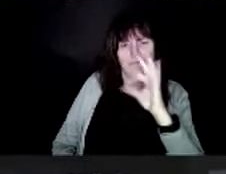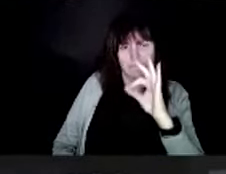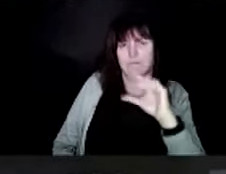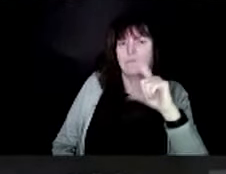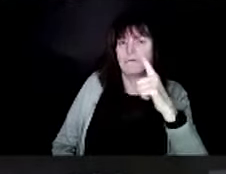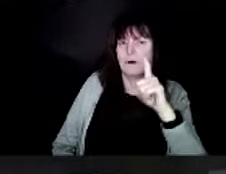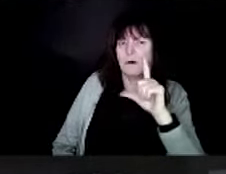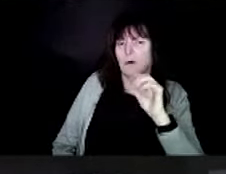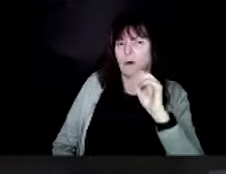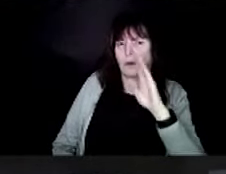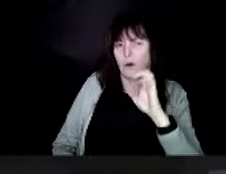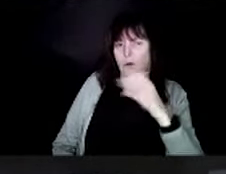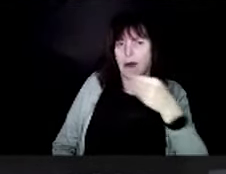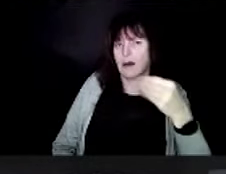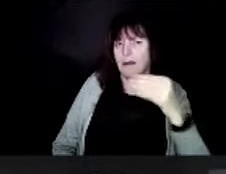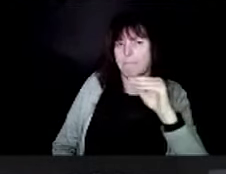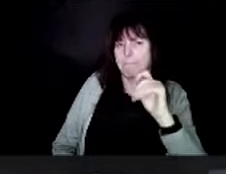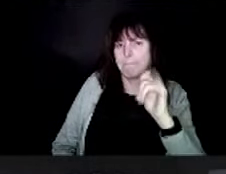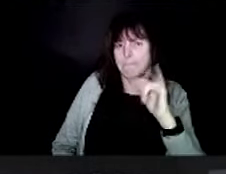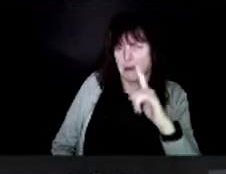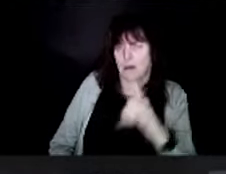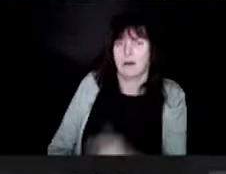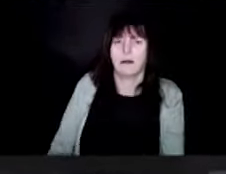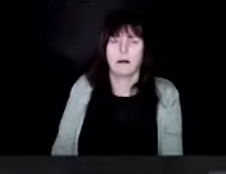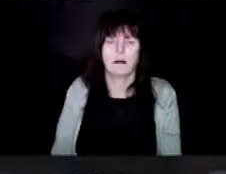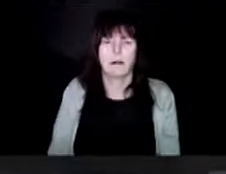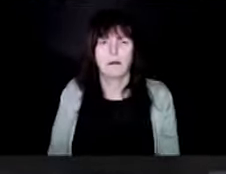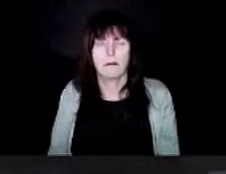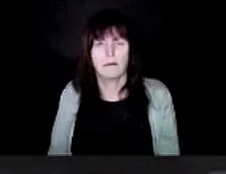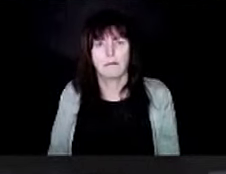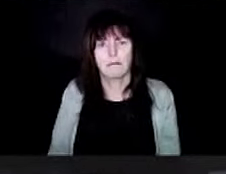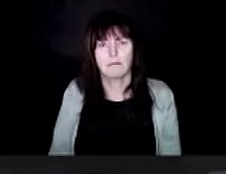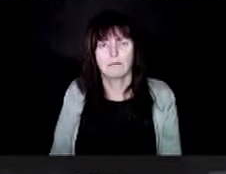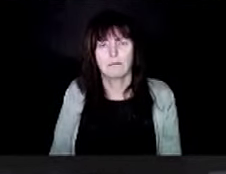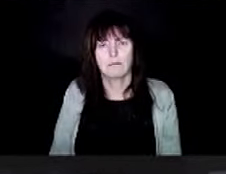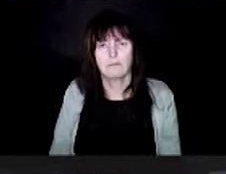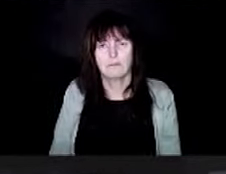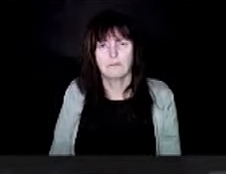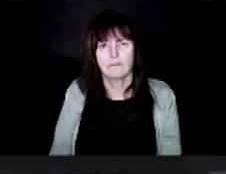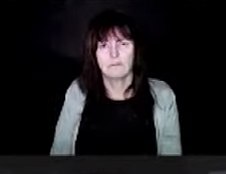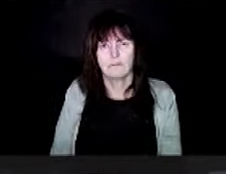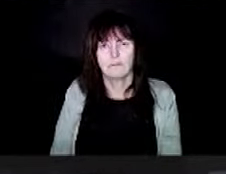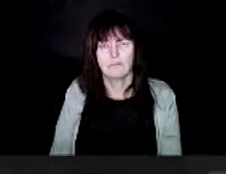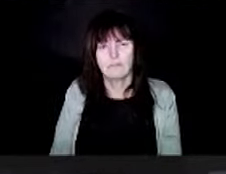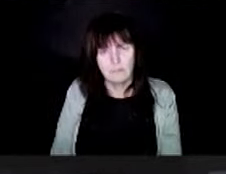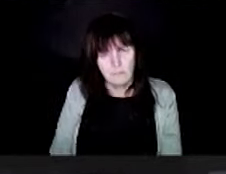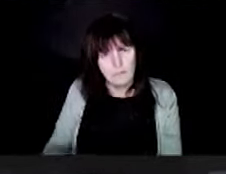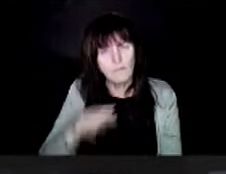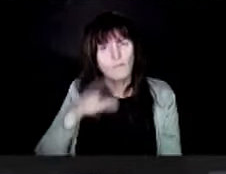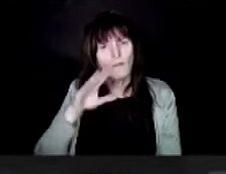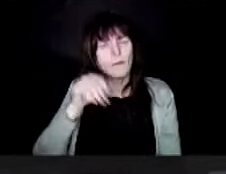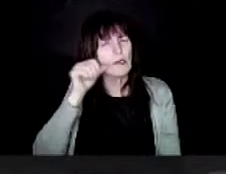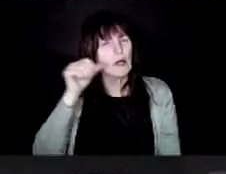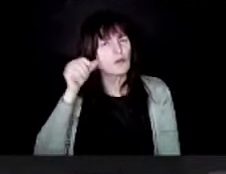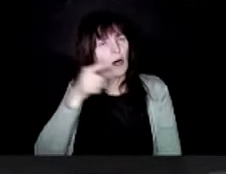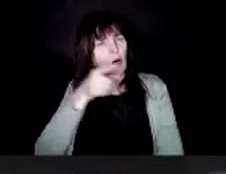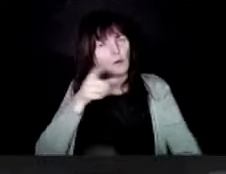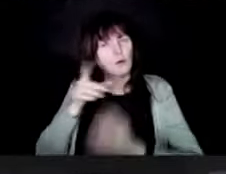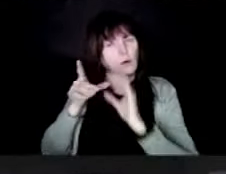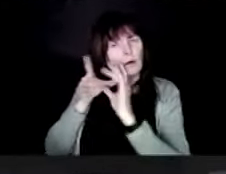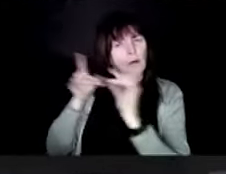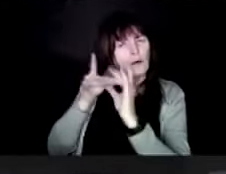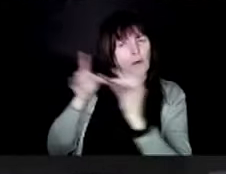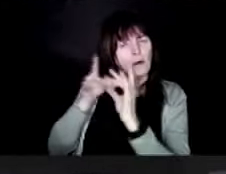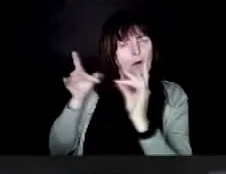yesterday. You made some comments and then issued a clarification about the issue of mandating vaccines in